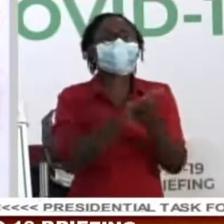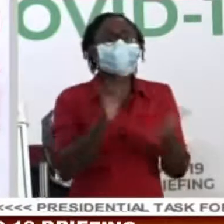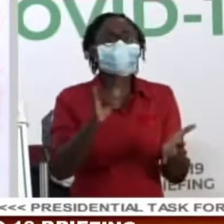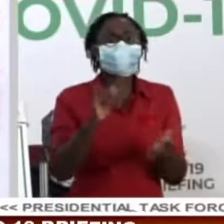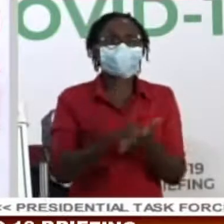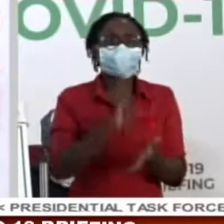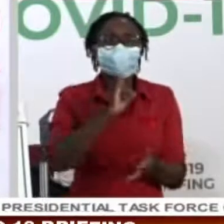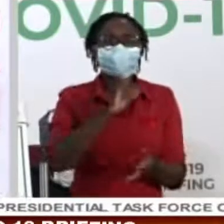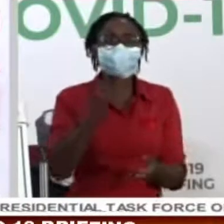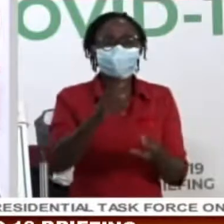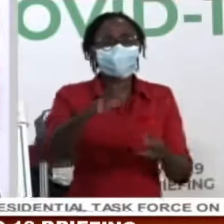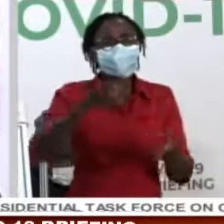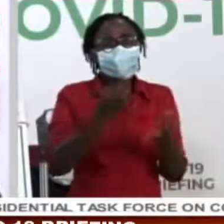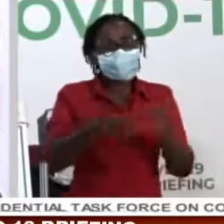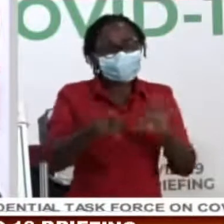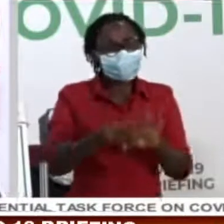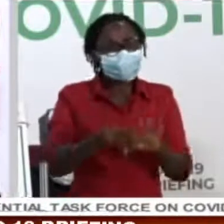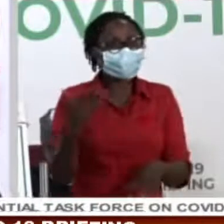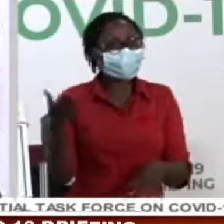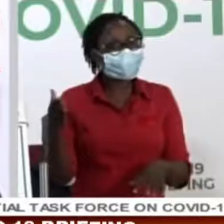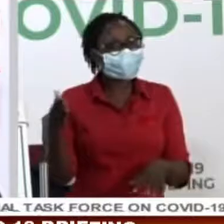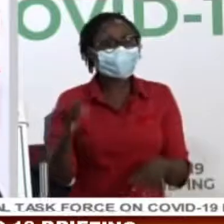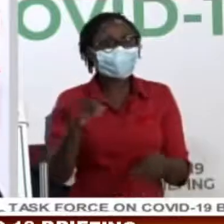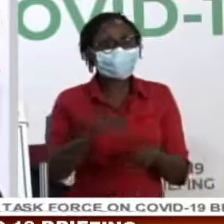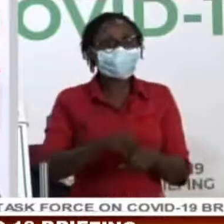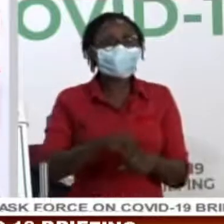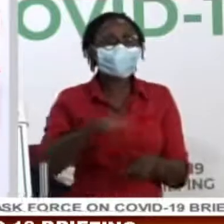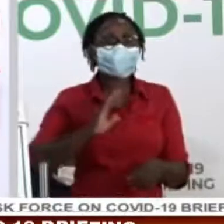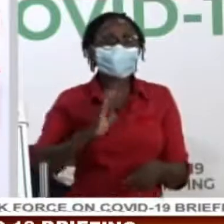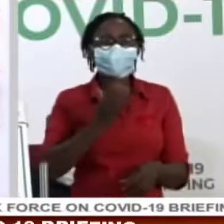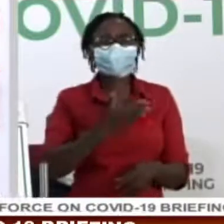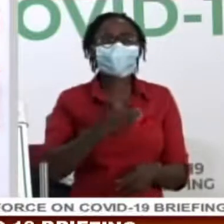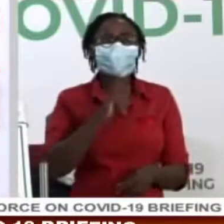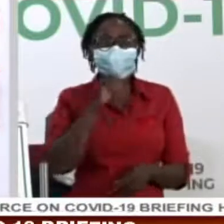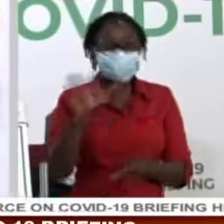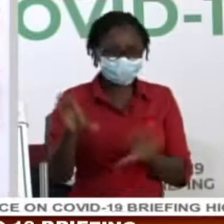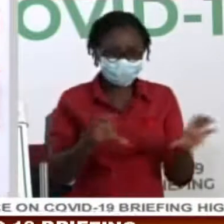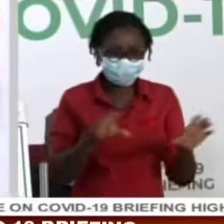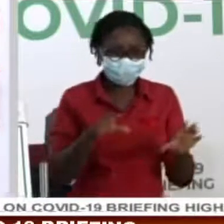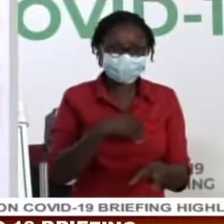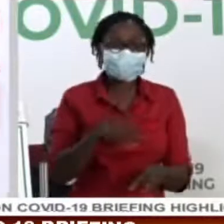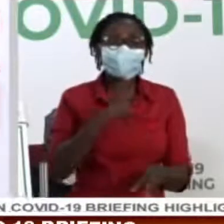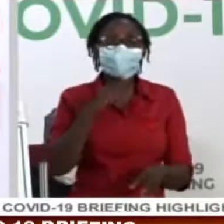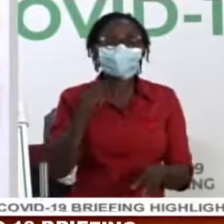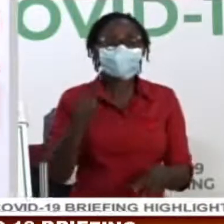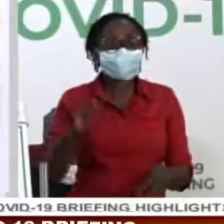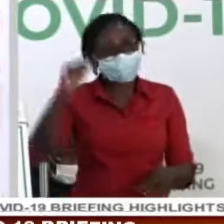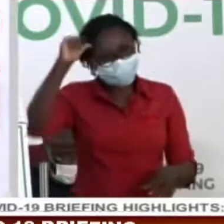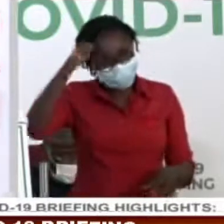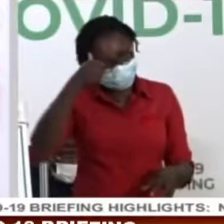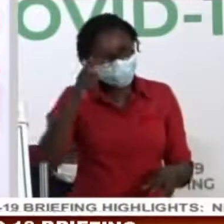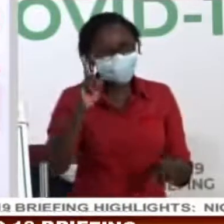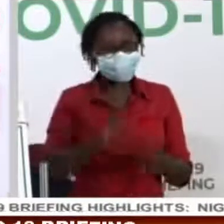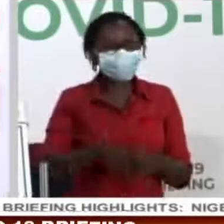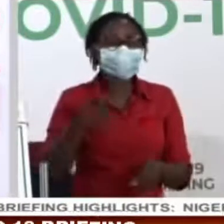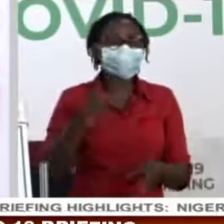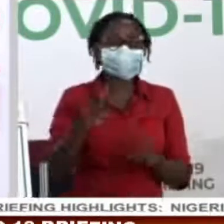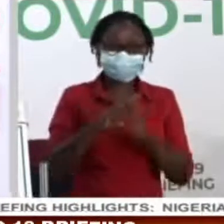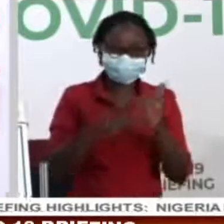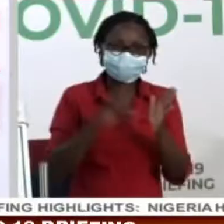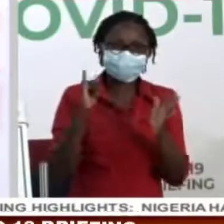factors in not only our inaction, but also non-compliance to COVID-19